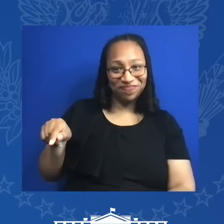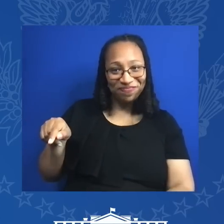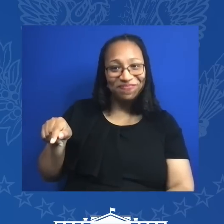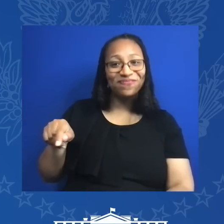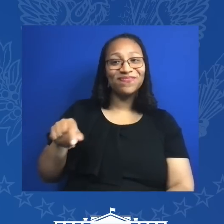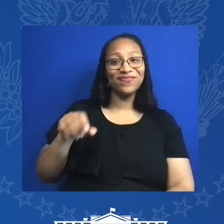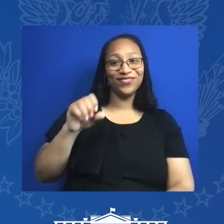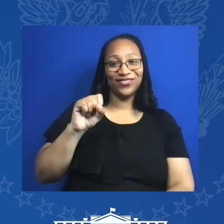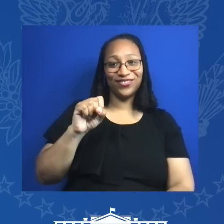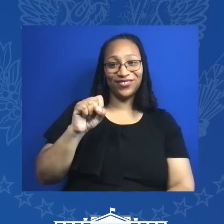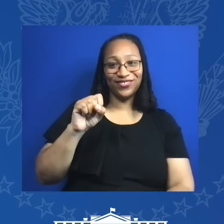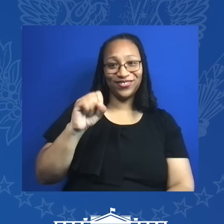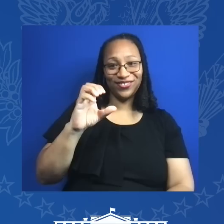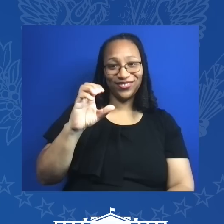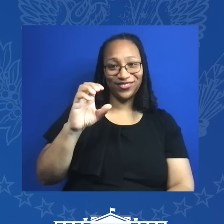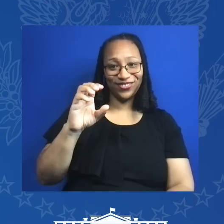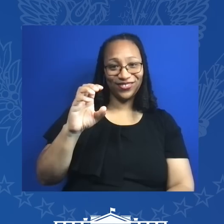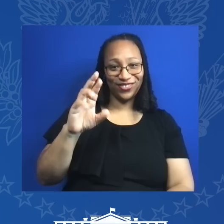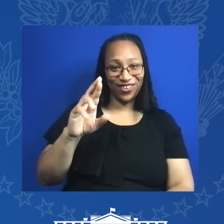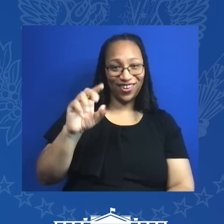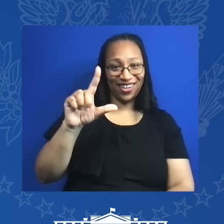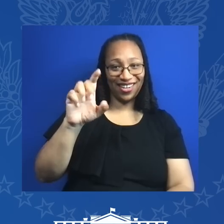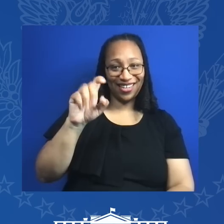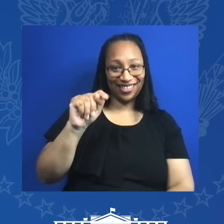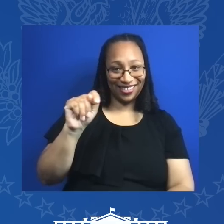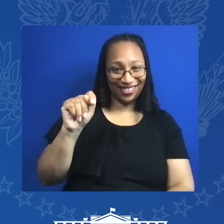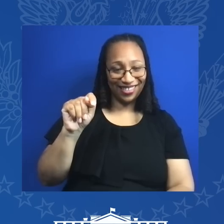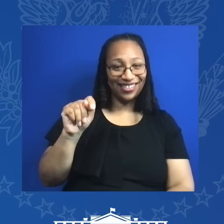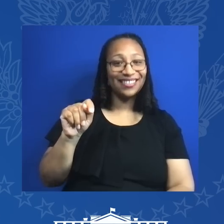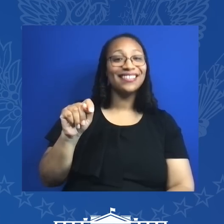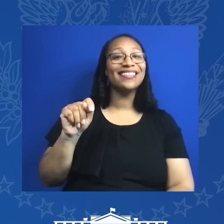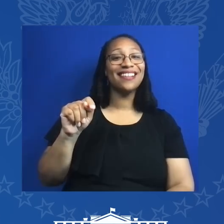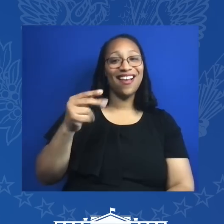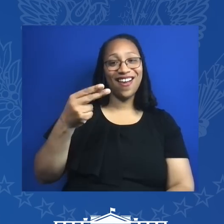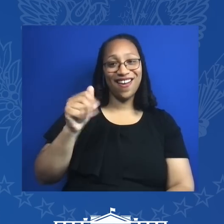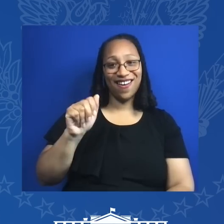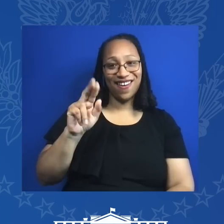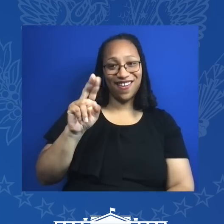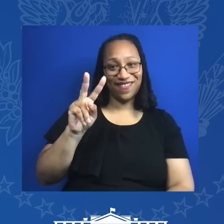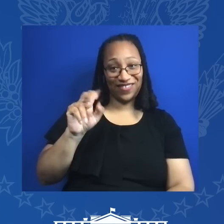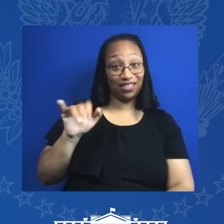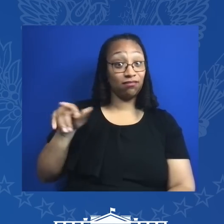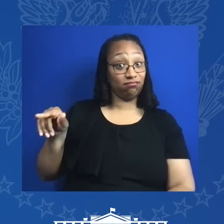is here with her wife, Crystal, and their three kids. Thank you.